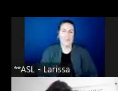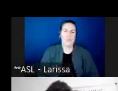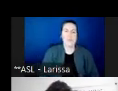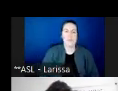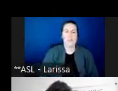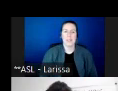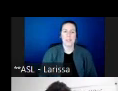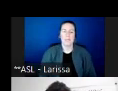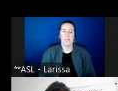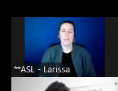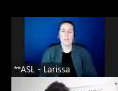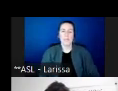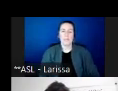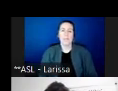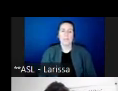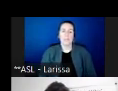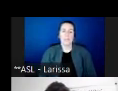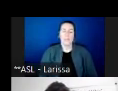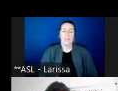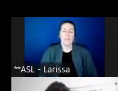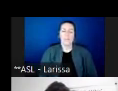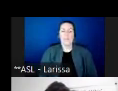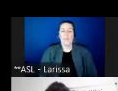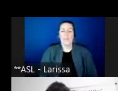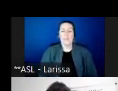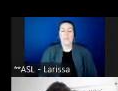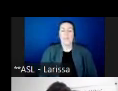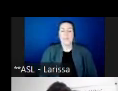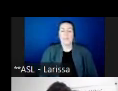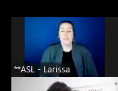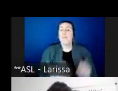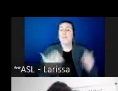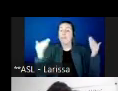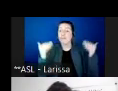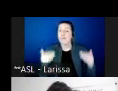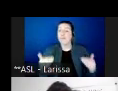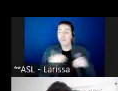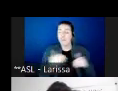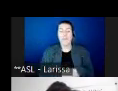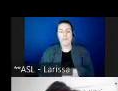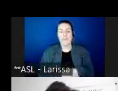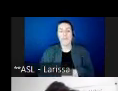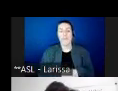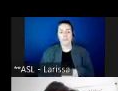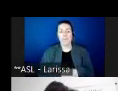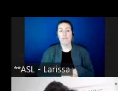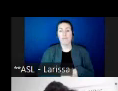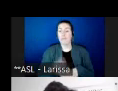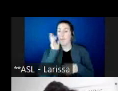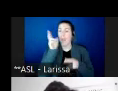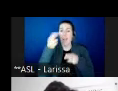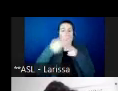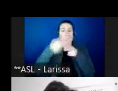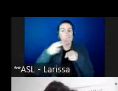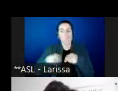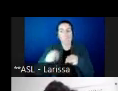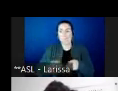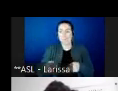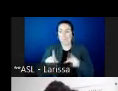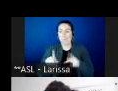And so for the next part, it's just going to be a brief run through of the two